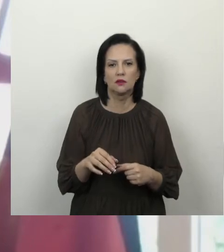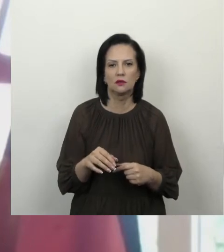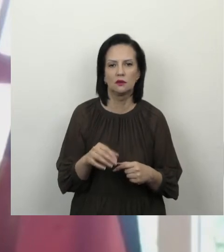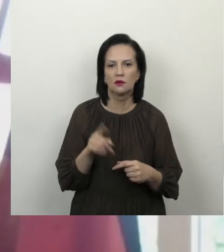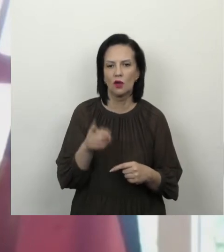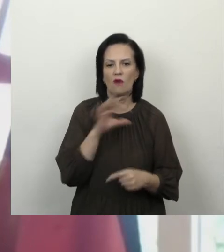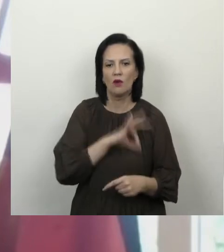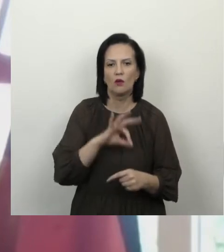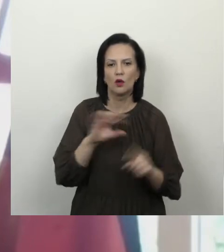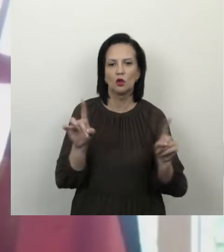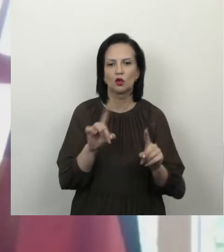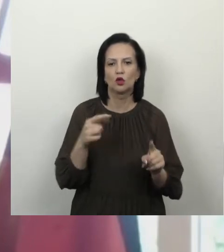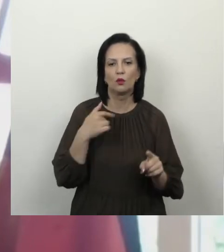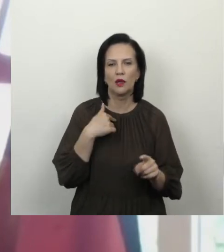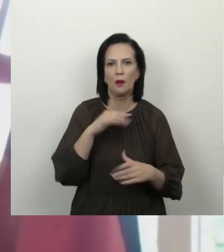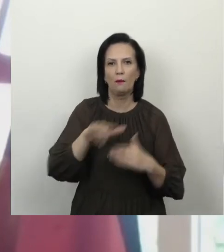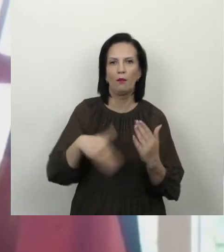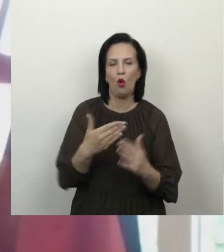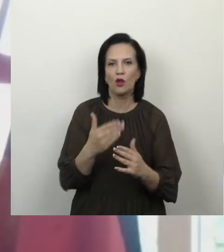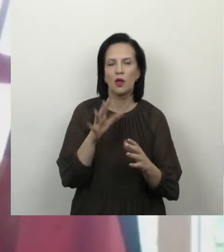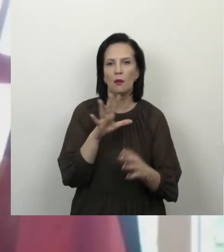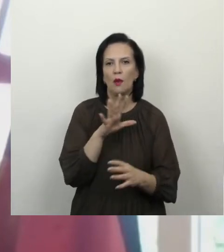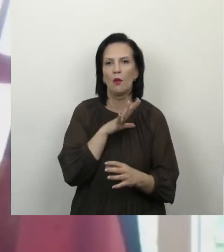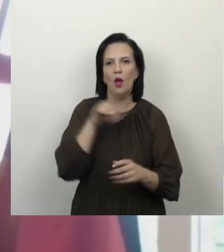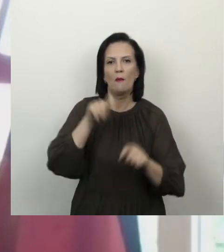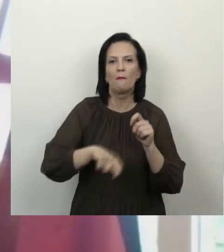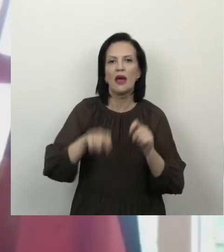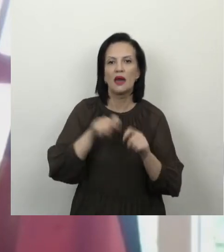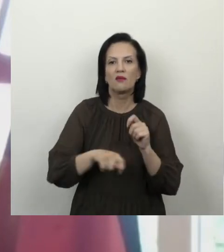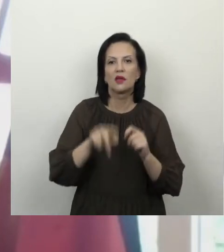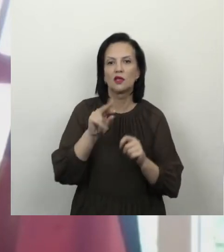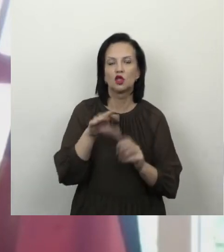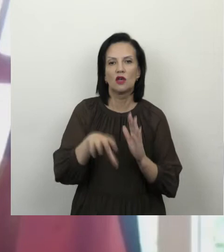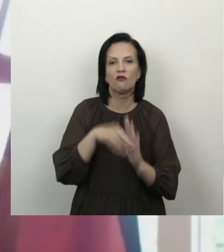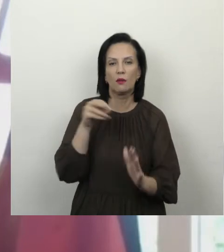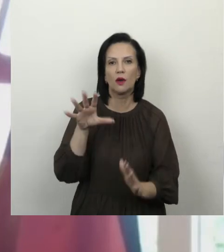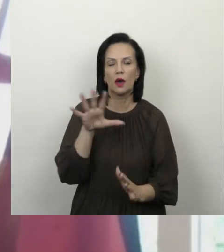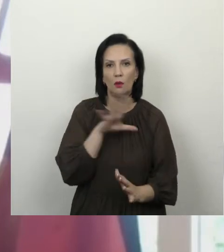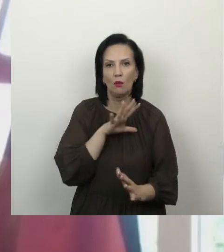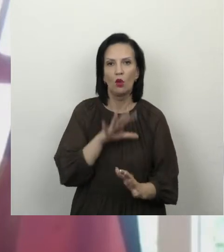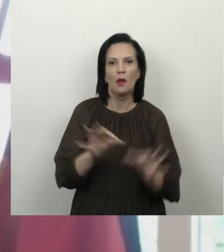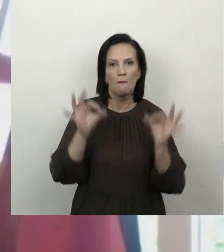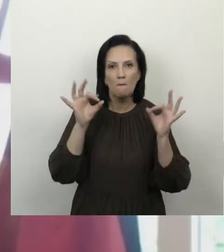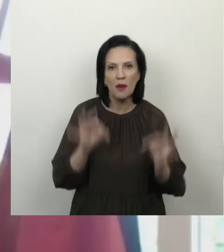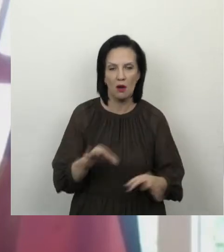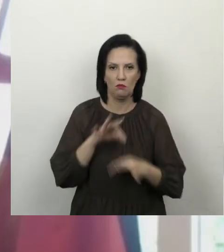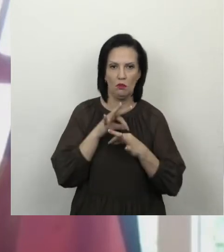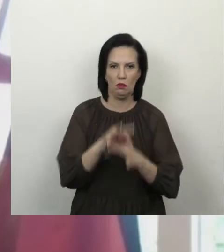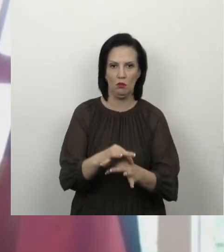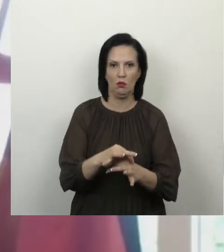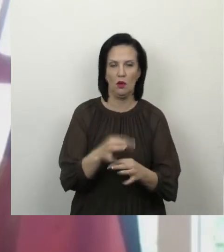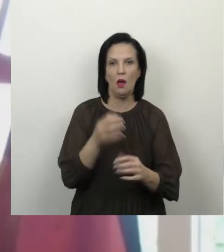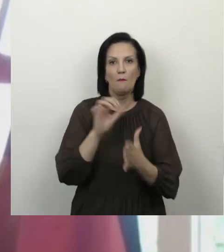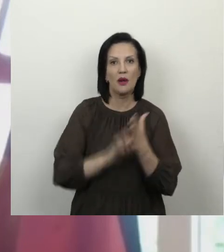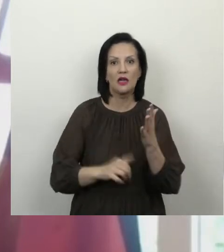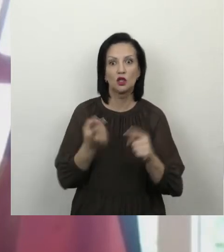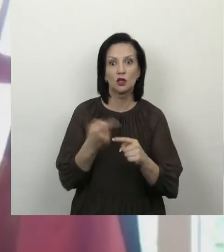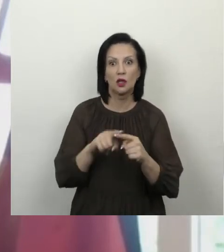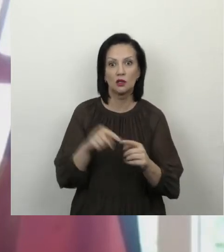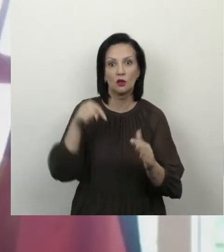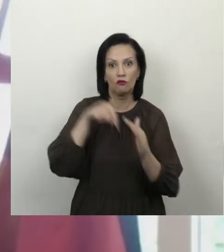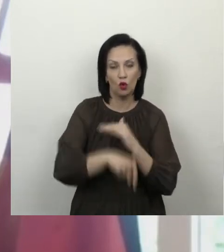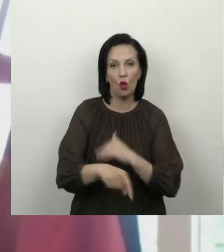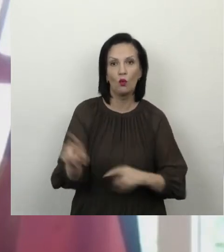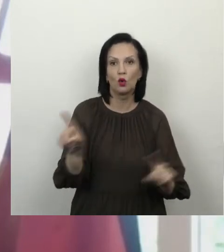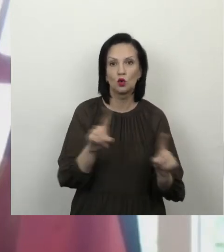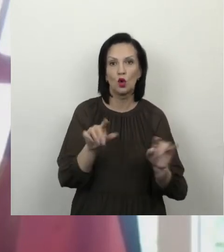afterwards whether the election was conducted properly. The reasons for this are that the election process should